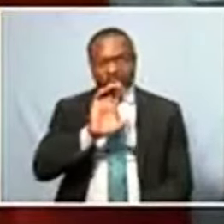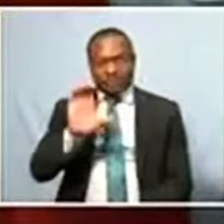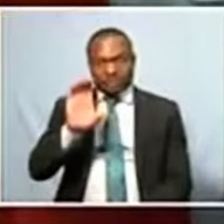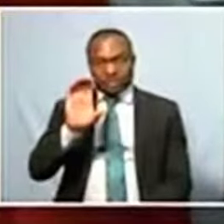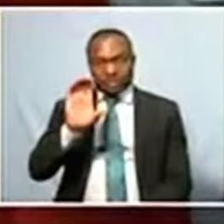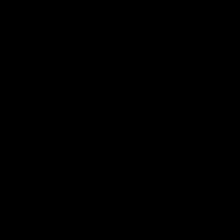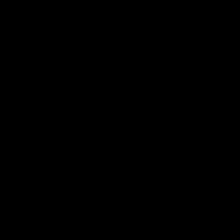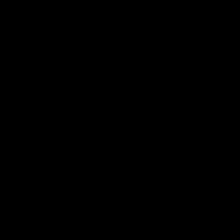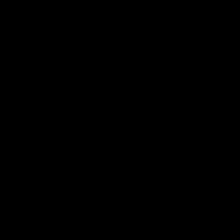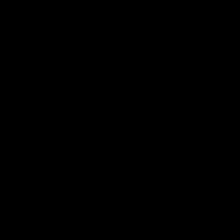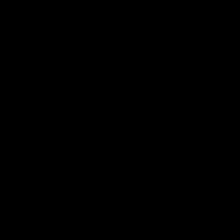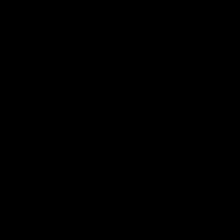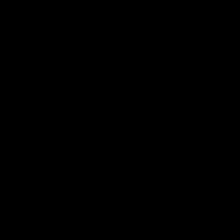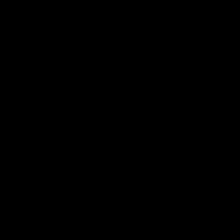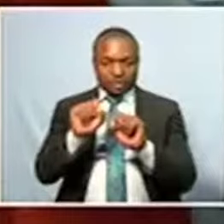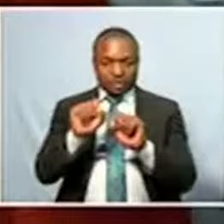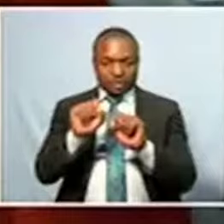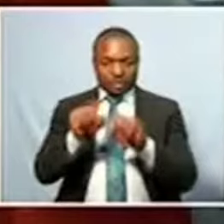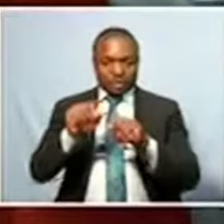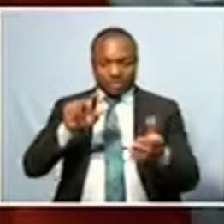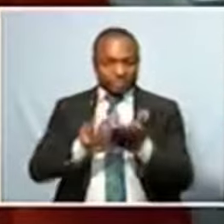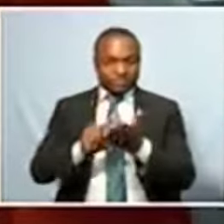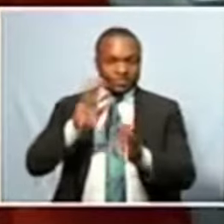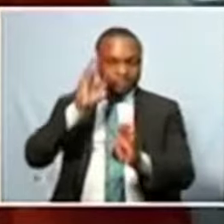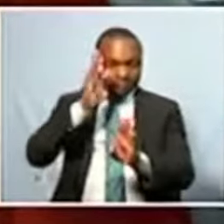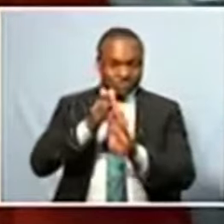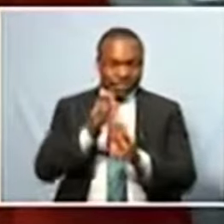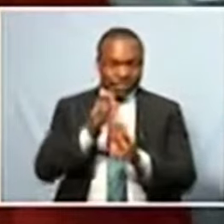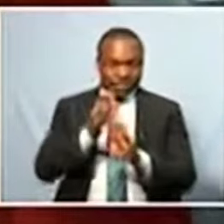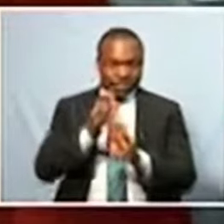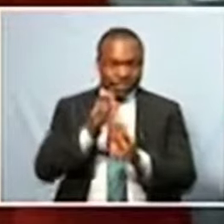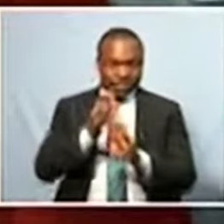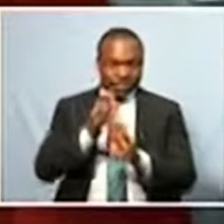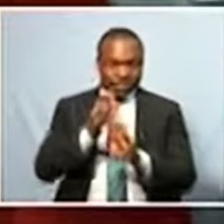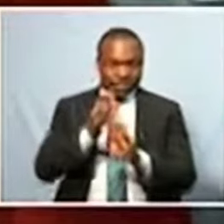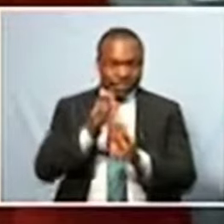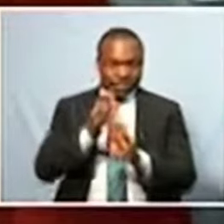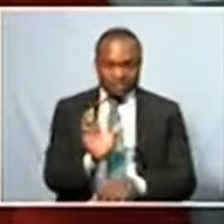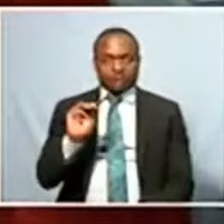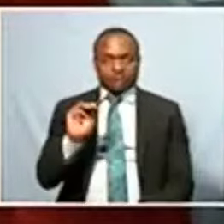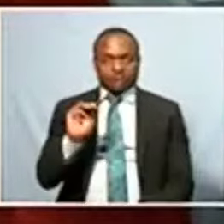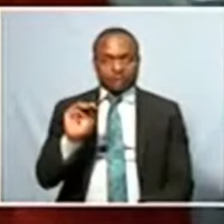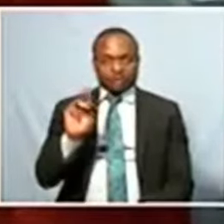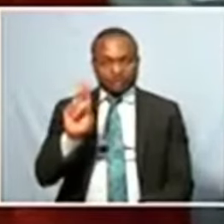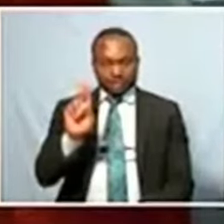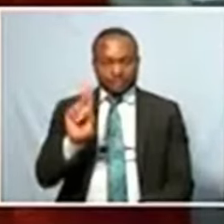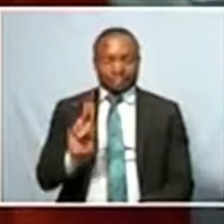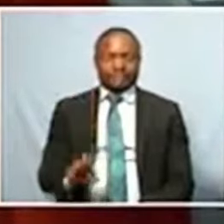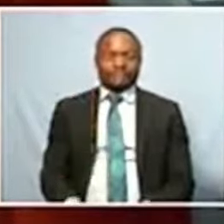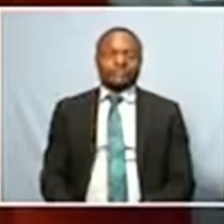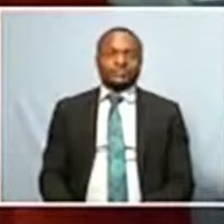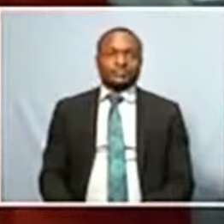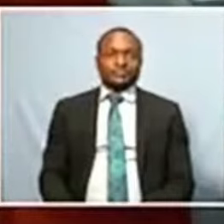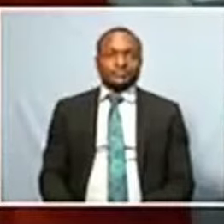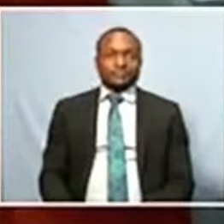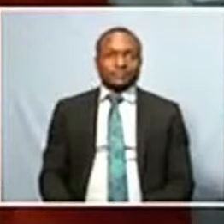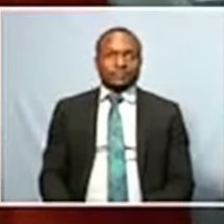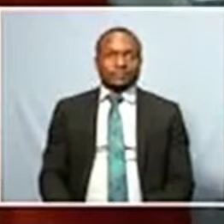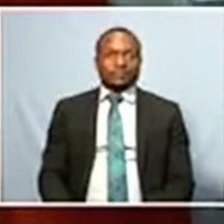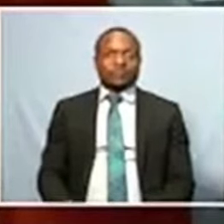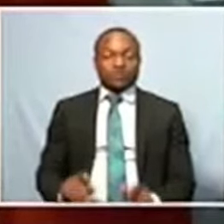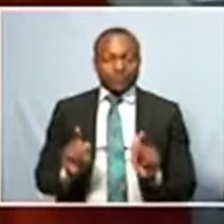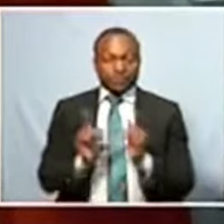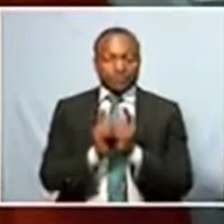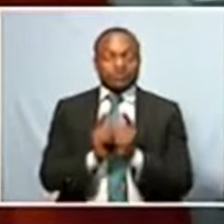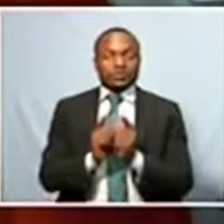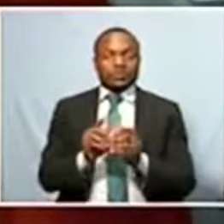81,430,364 shall be approved in respect of Head 19, Management and Mitigation Unit, to meet